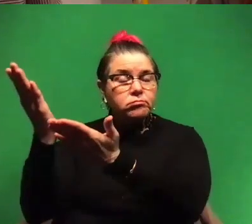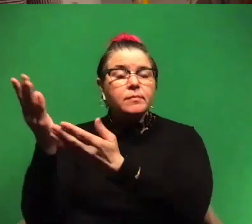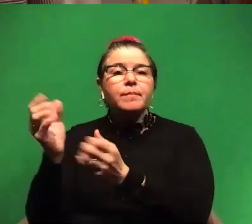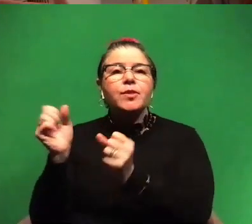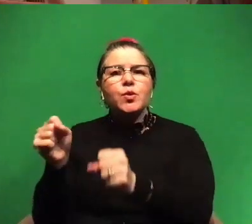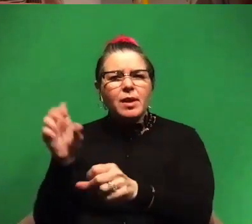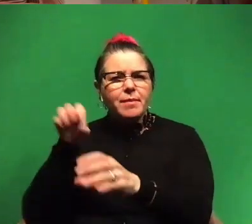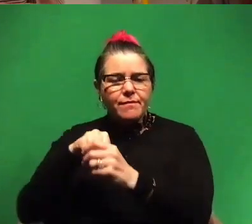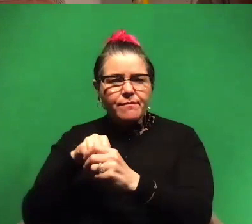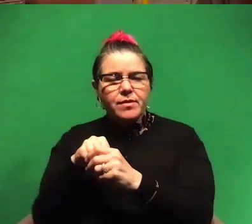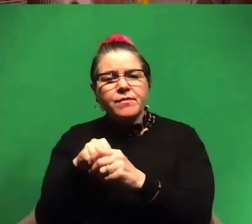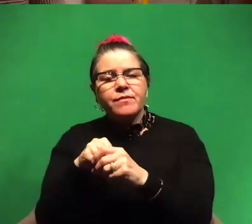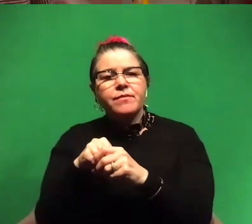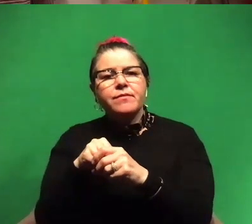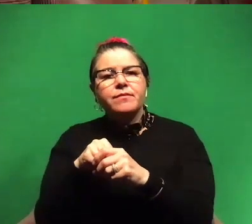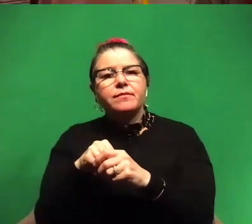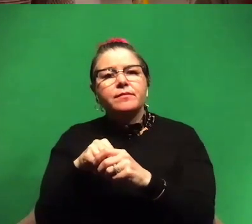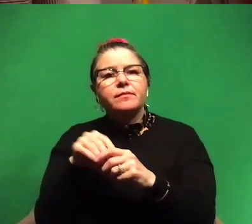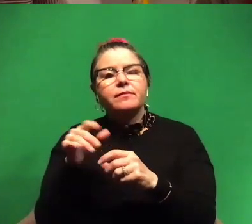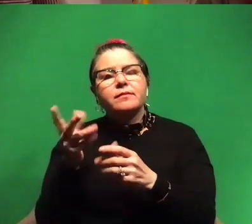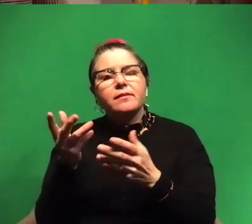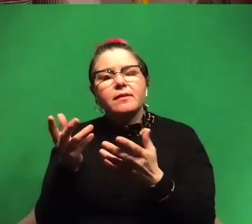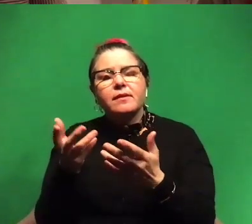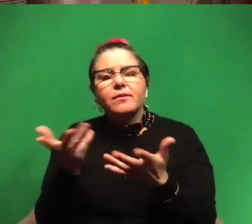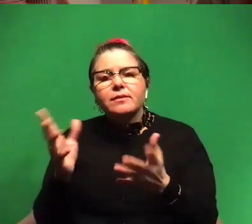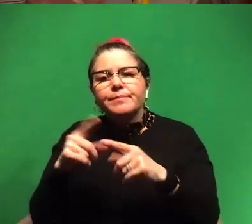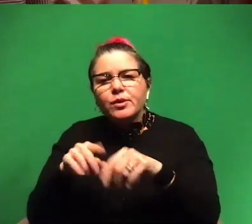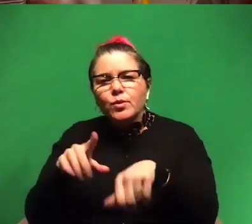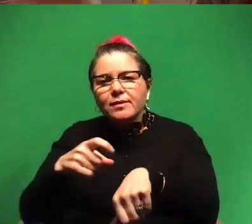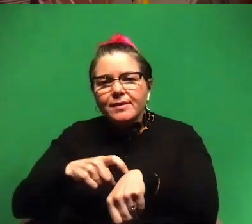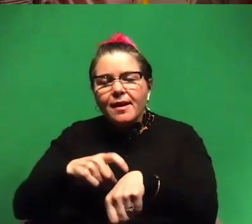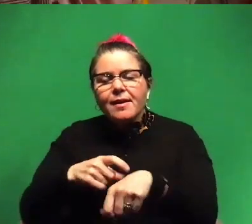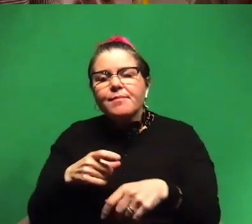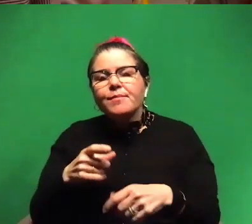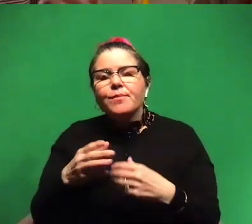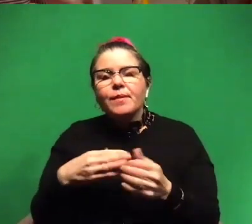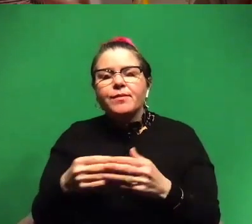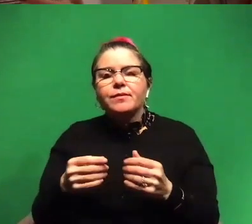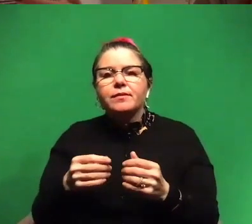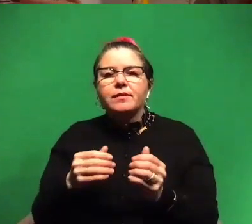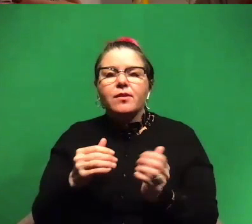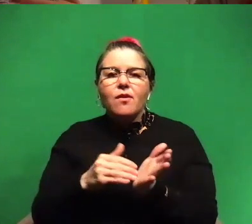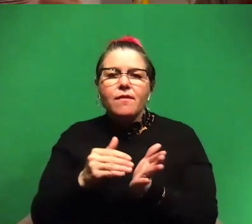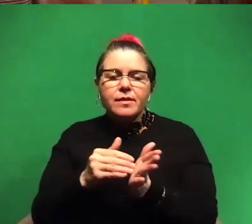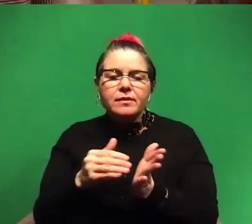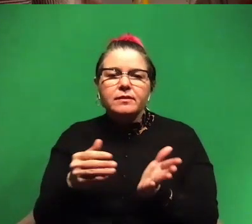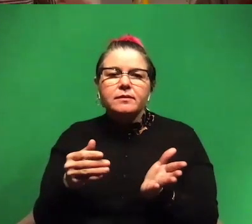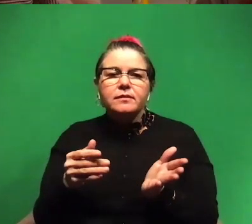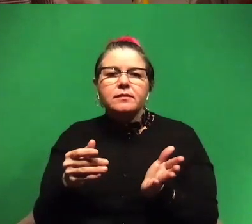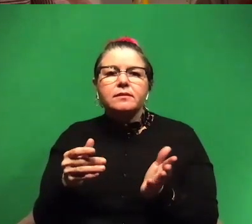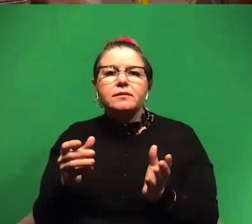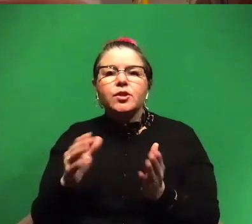be involved if, to the extent you have time, or a lot of times there's also like